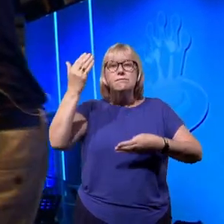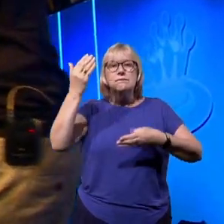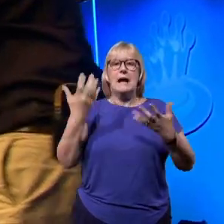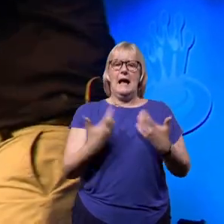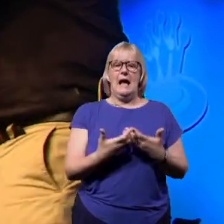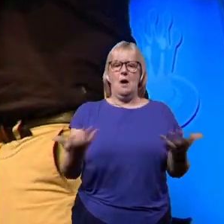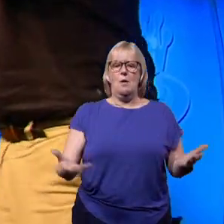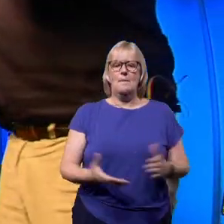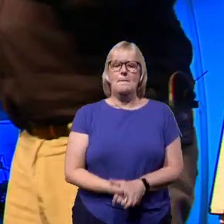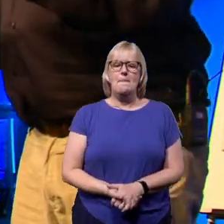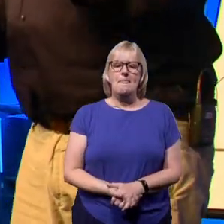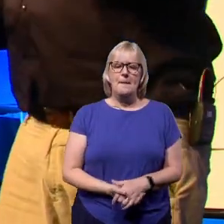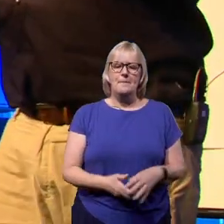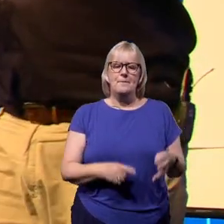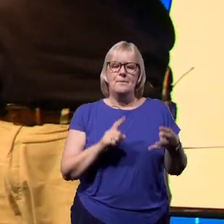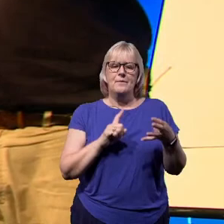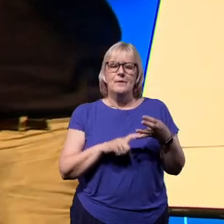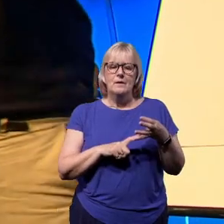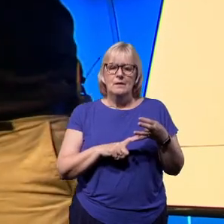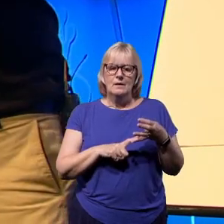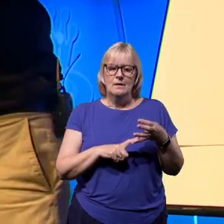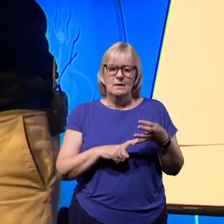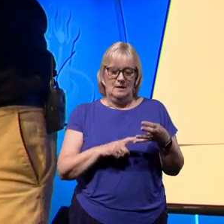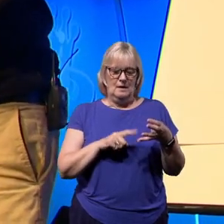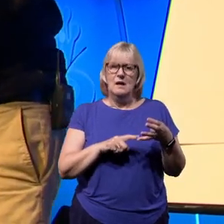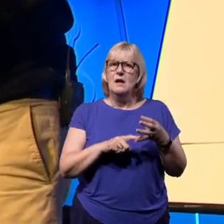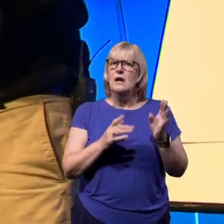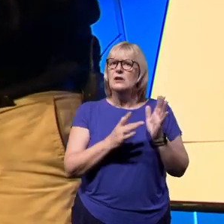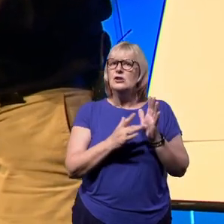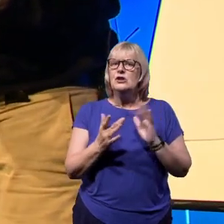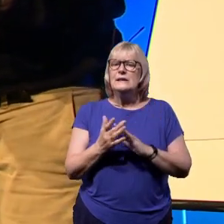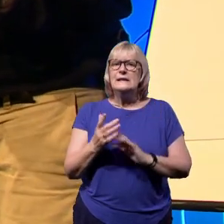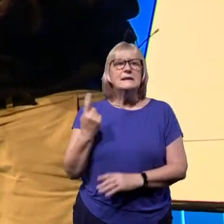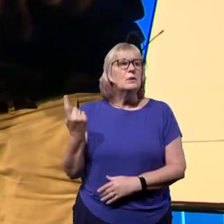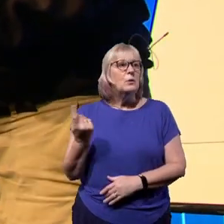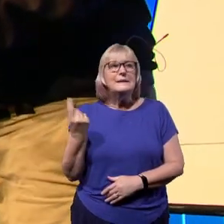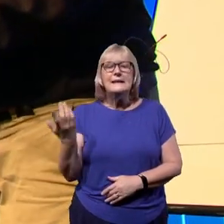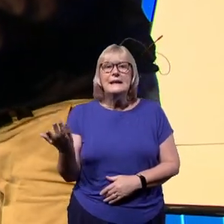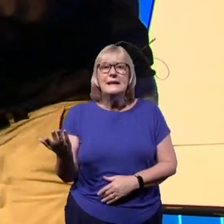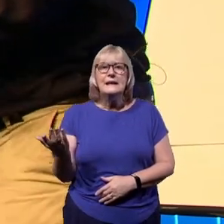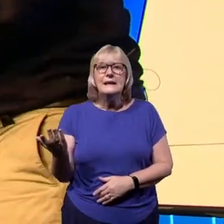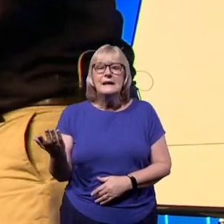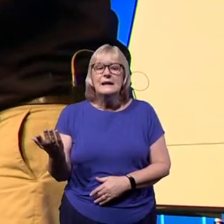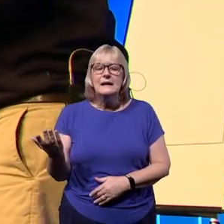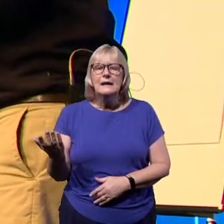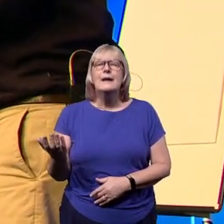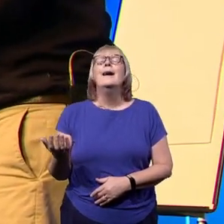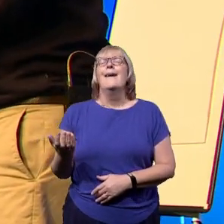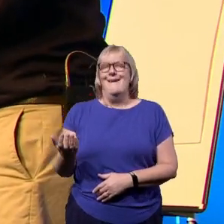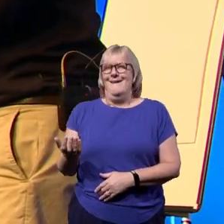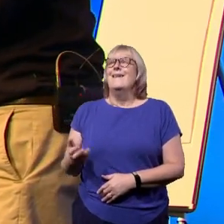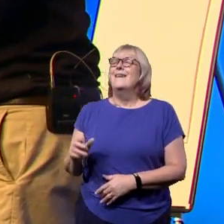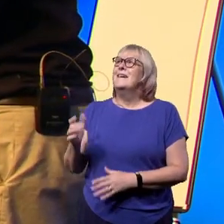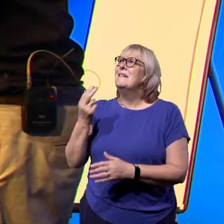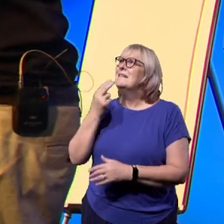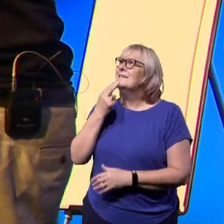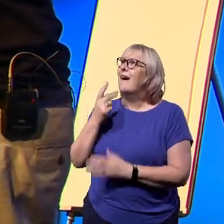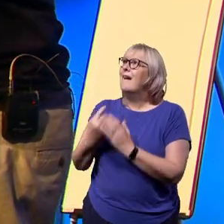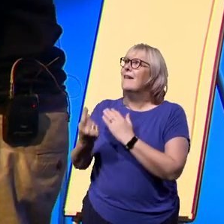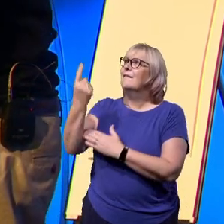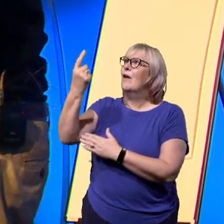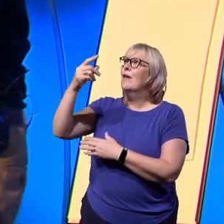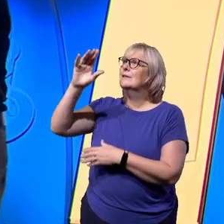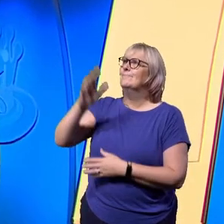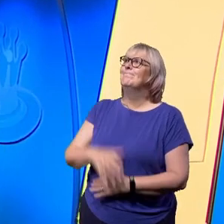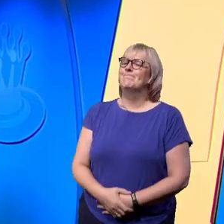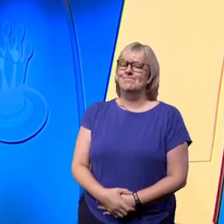God opens blind eyes. And then, who is Jesus? That's the fourth question. Do you see he's the Son of God? So then I